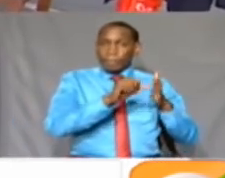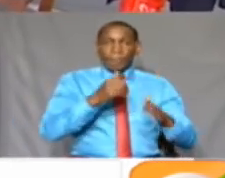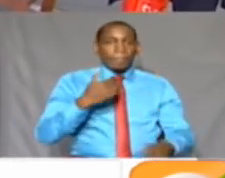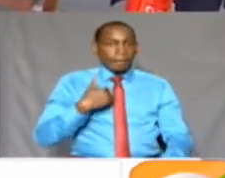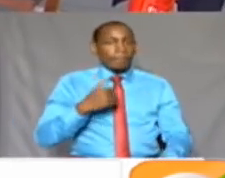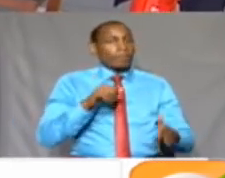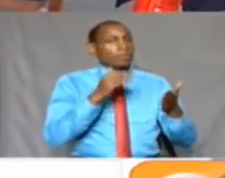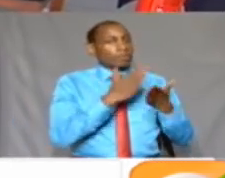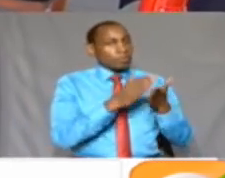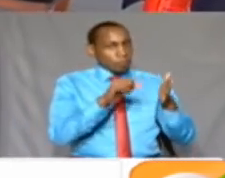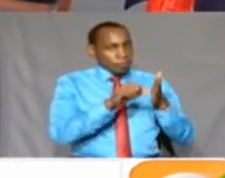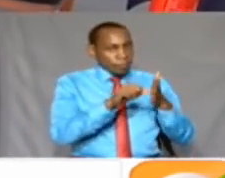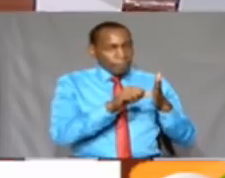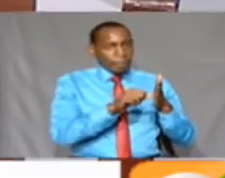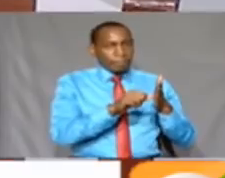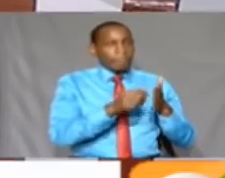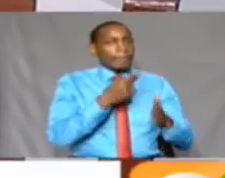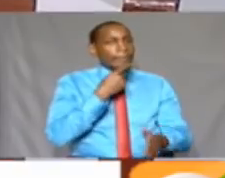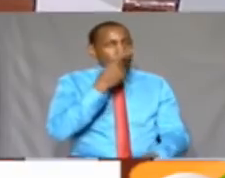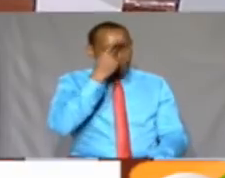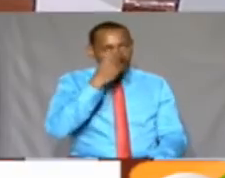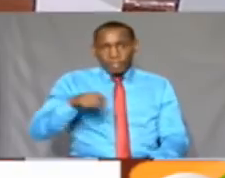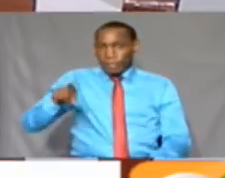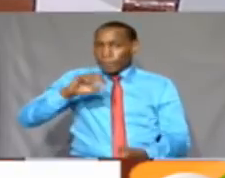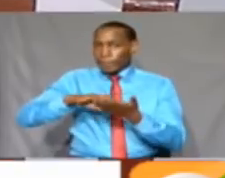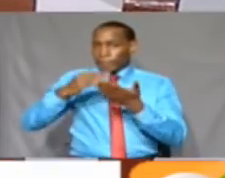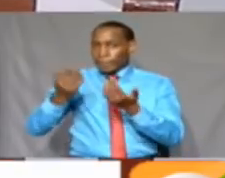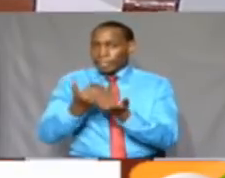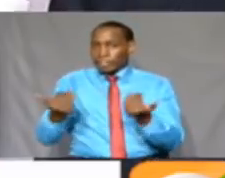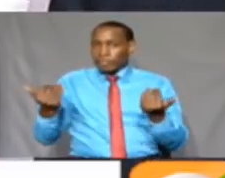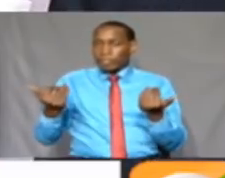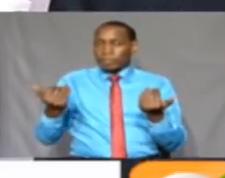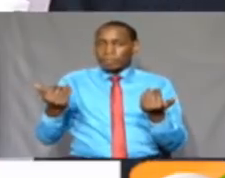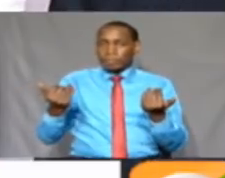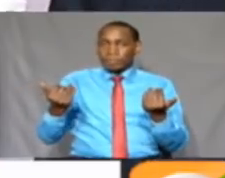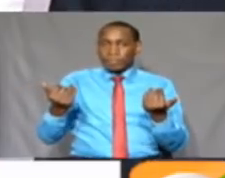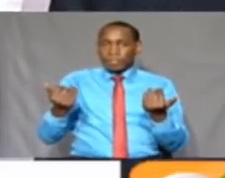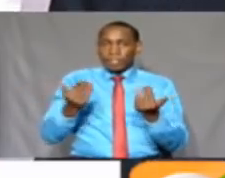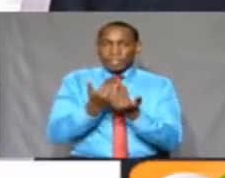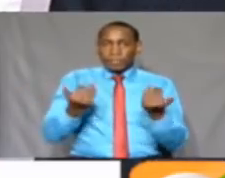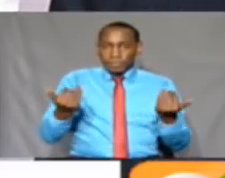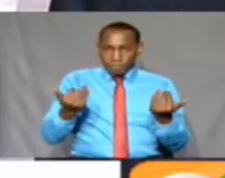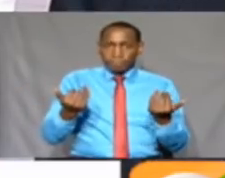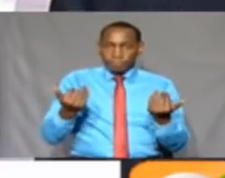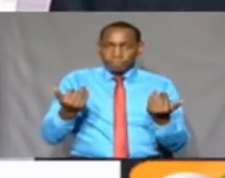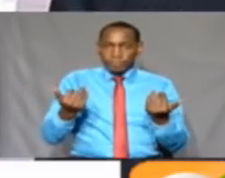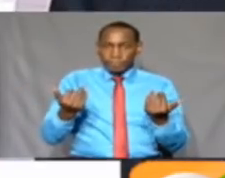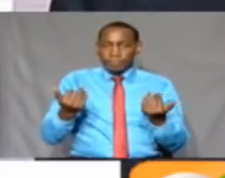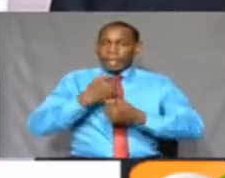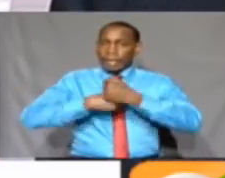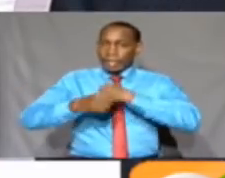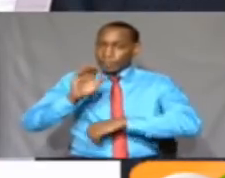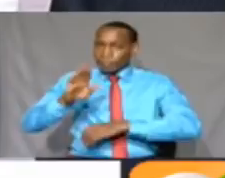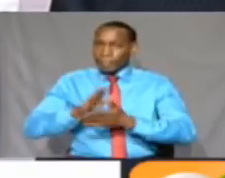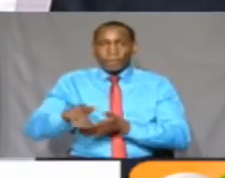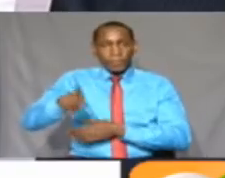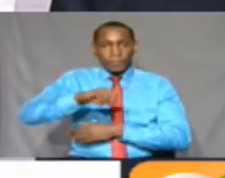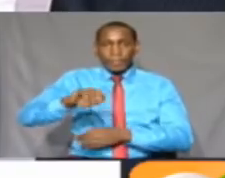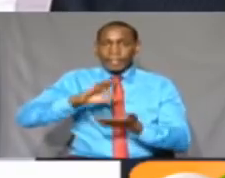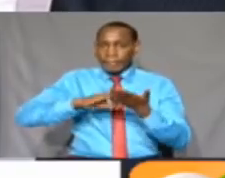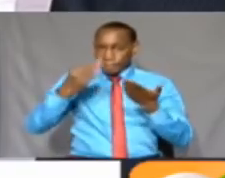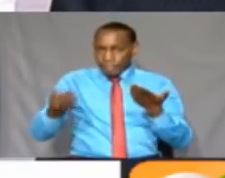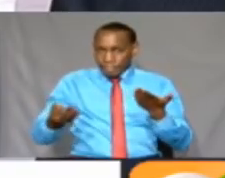There's something wrong with the parenting. Have we failed our children for the most part? I mean, for the kid to end up like this, have we failed